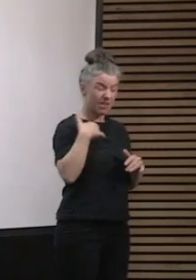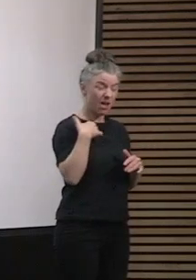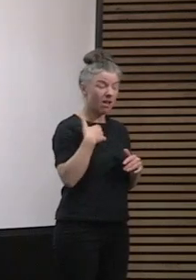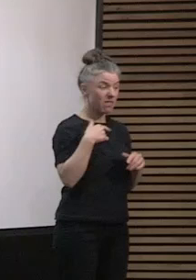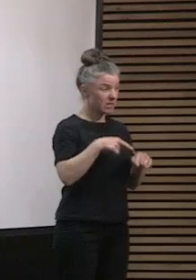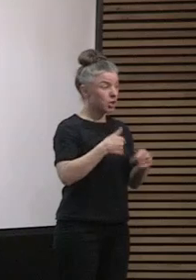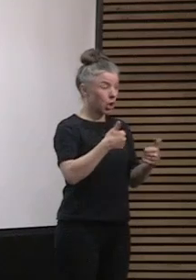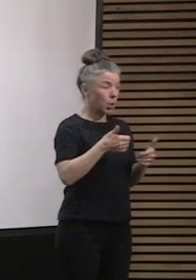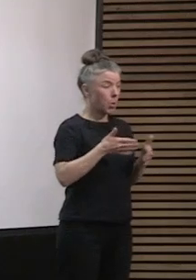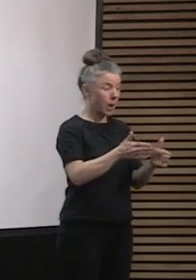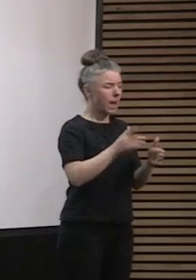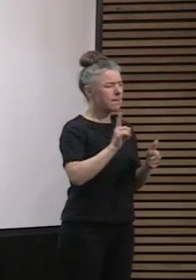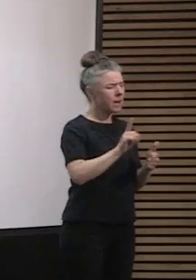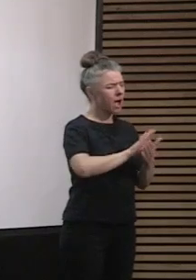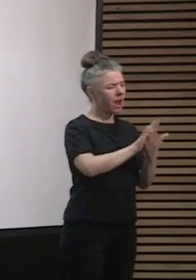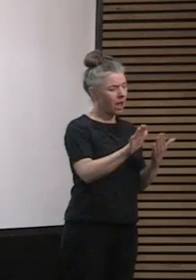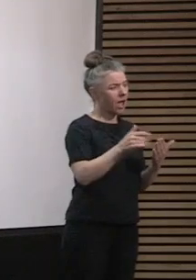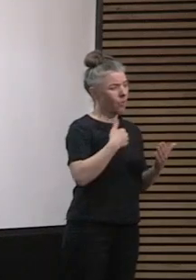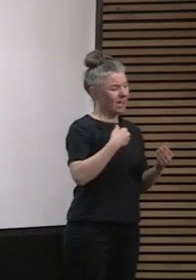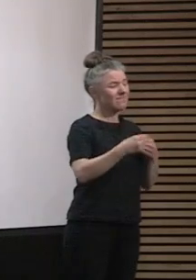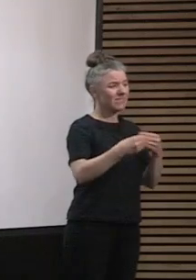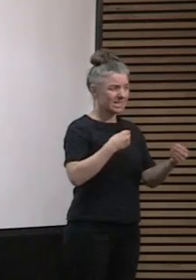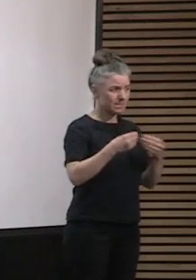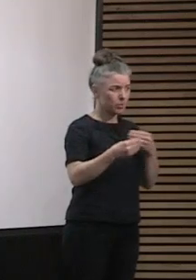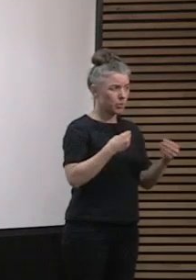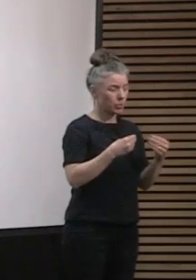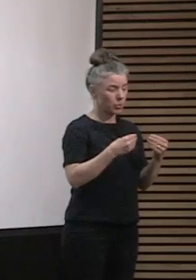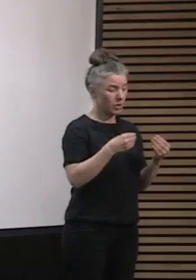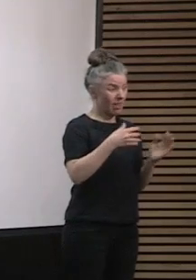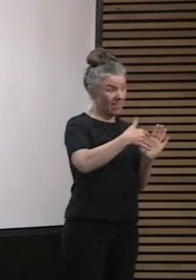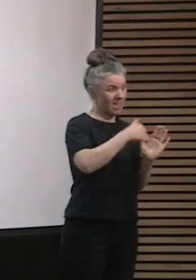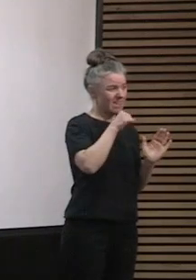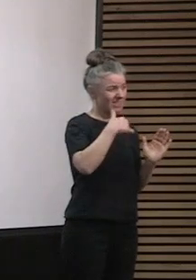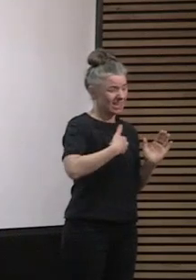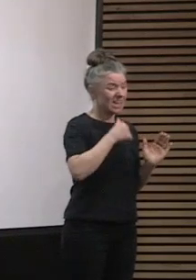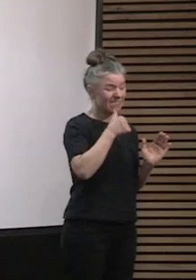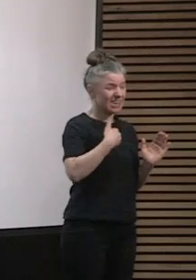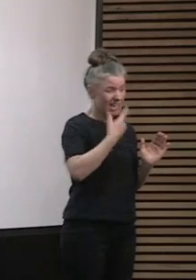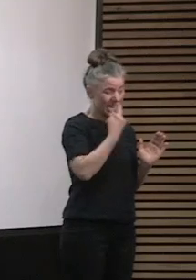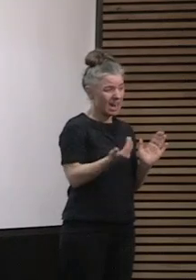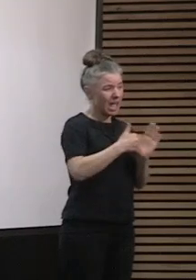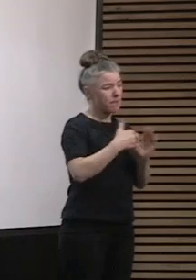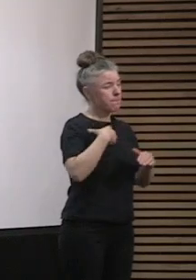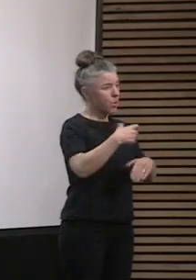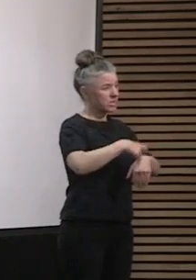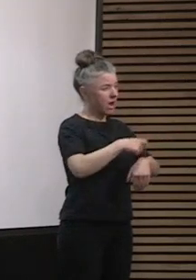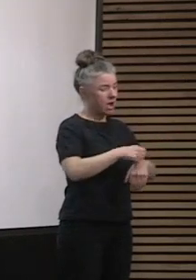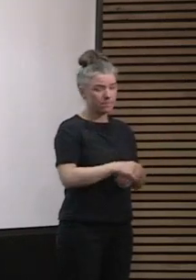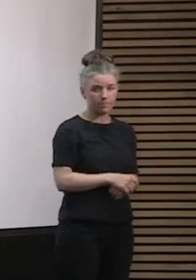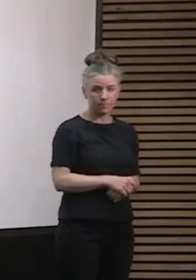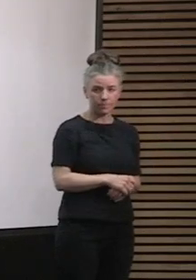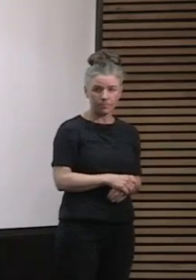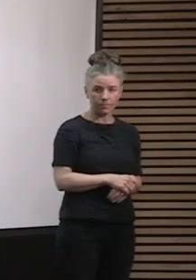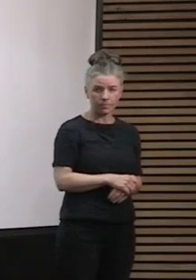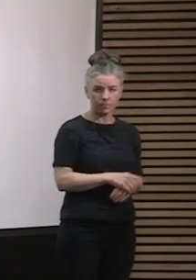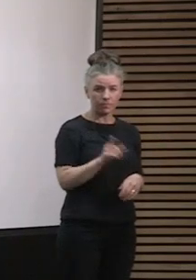want to be clear, there is flexibility built into this that should we need to, we can add further time to it. Cost in Auckland is